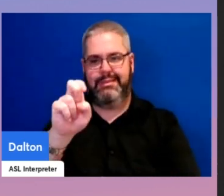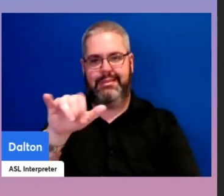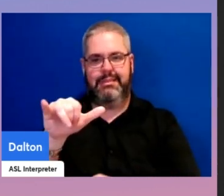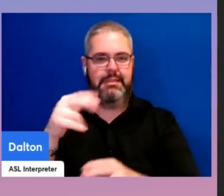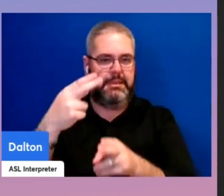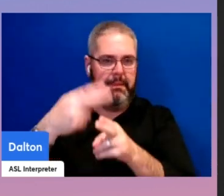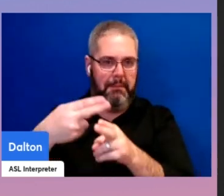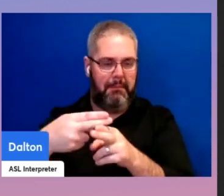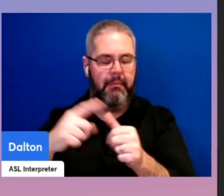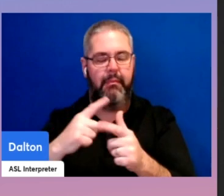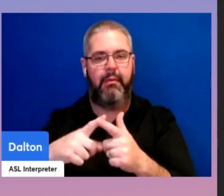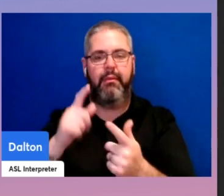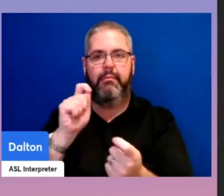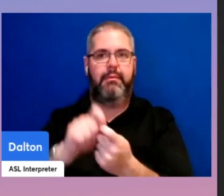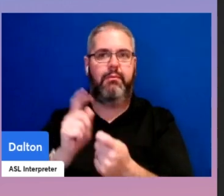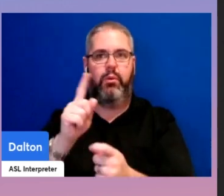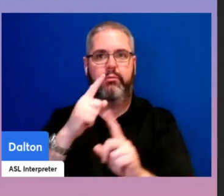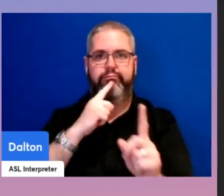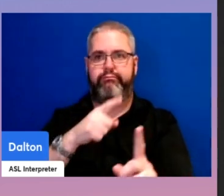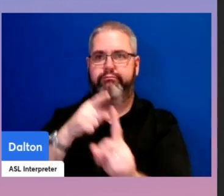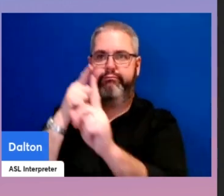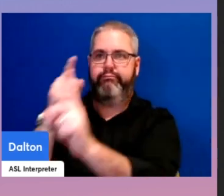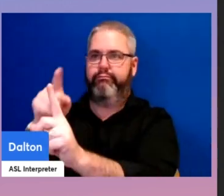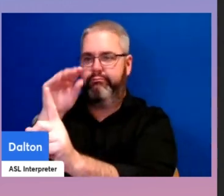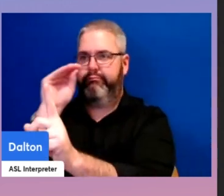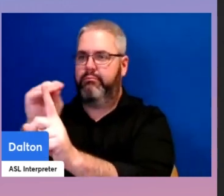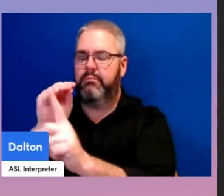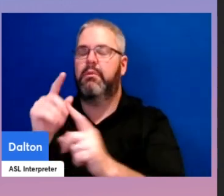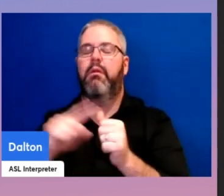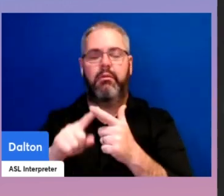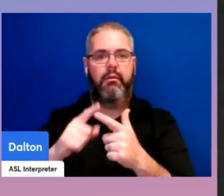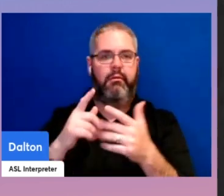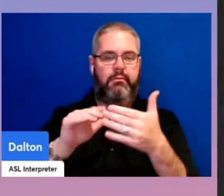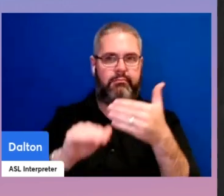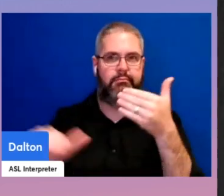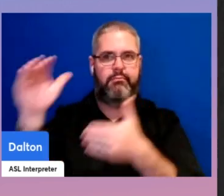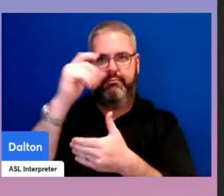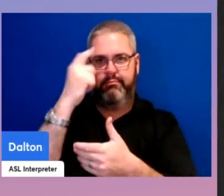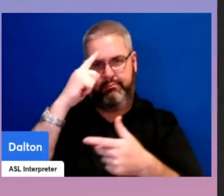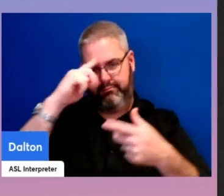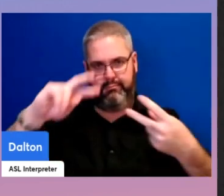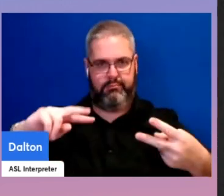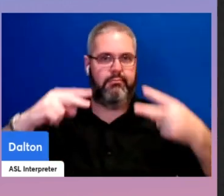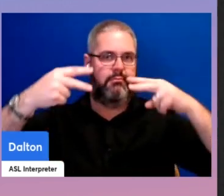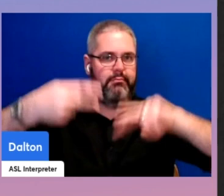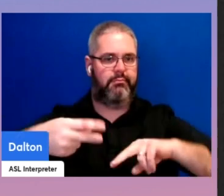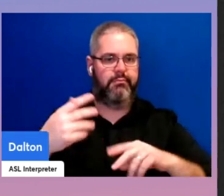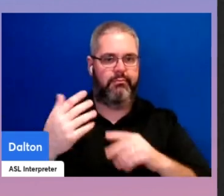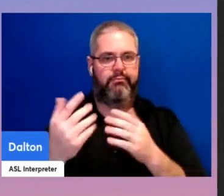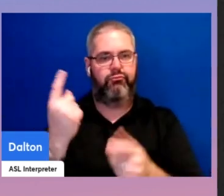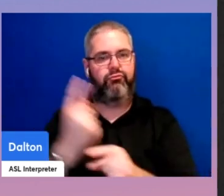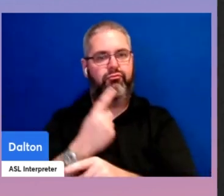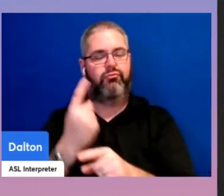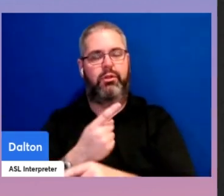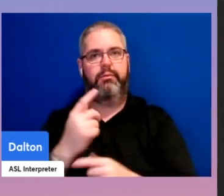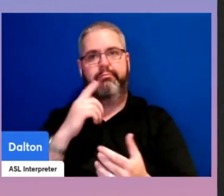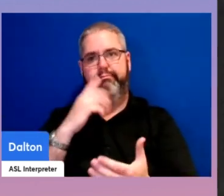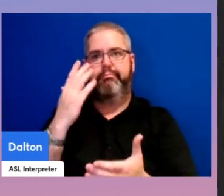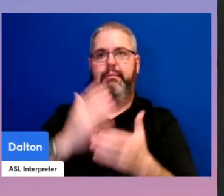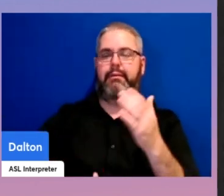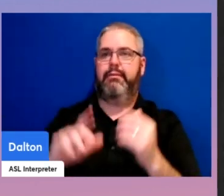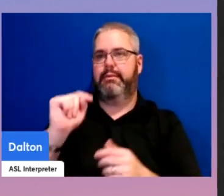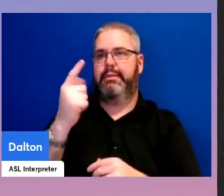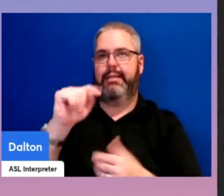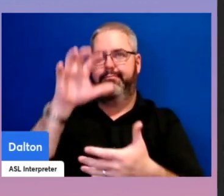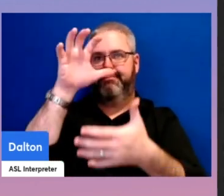then we specify a mount point again, and then we just do what we did above, but in reverse, obviously, to get back plain text. So if we go